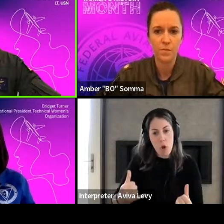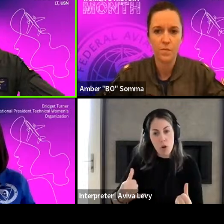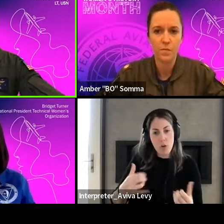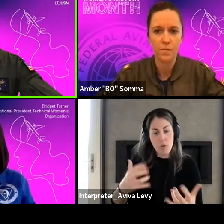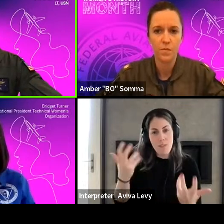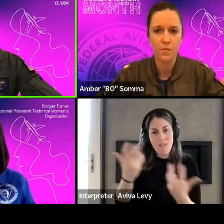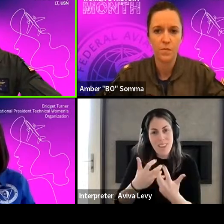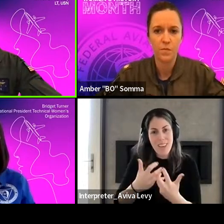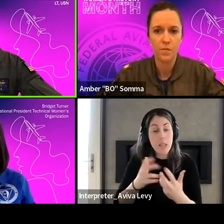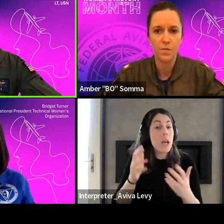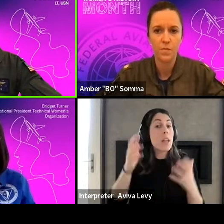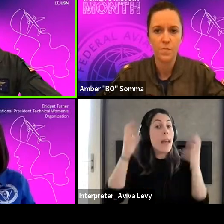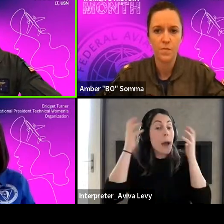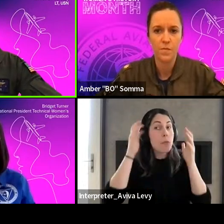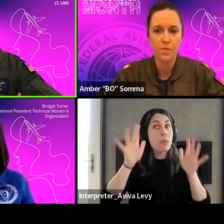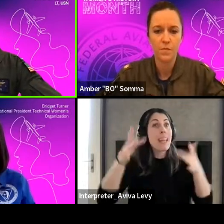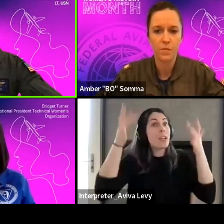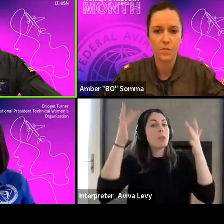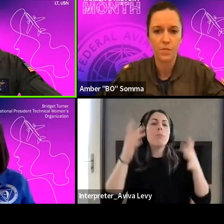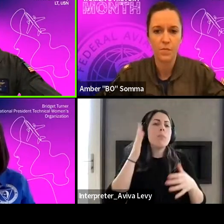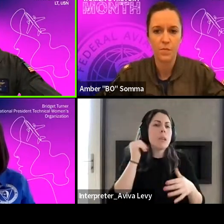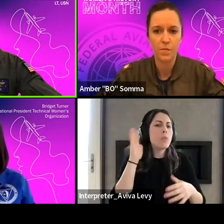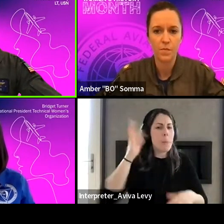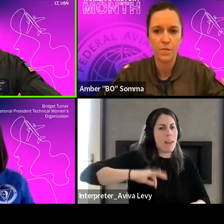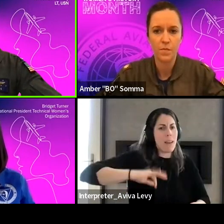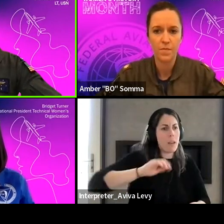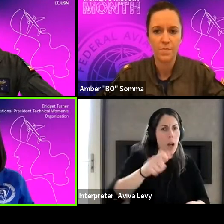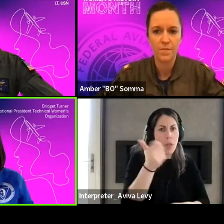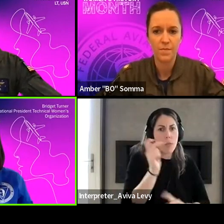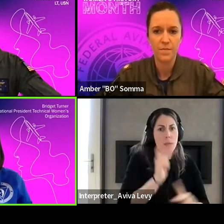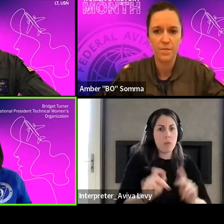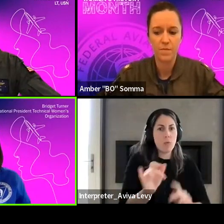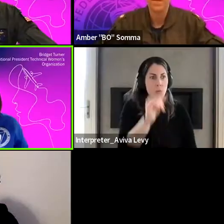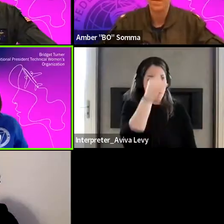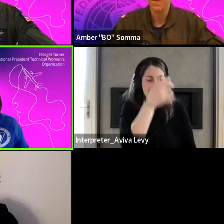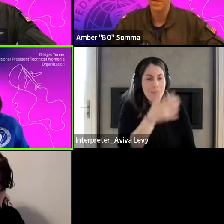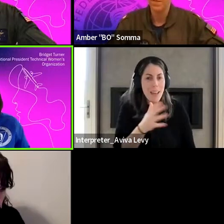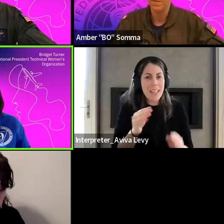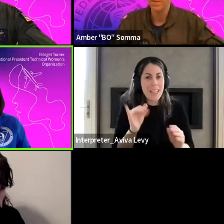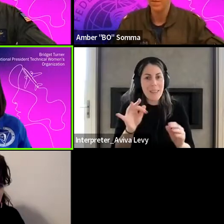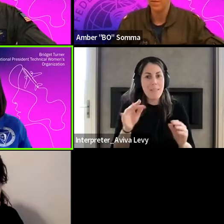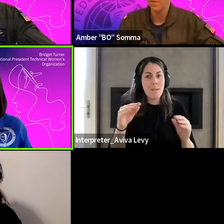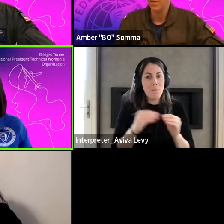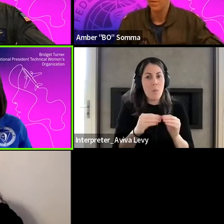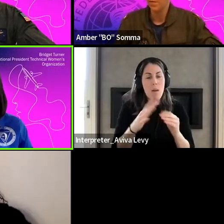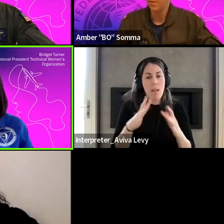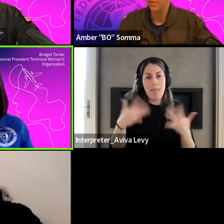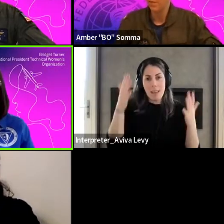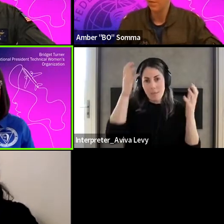for everyone. You know, things like that. Thank you for sharing.